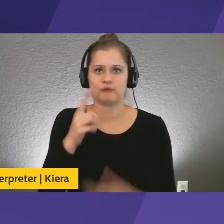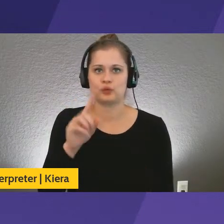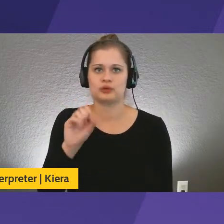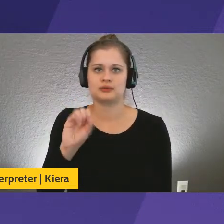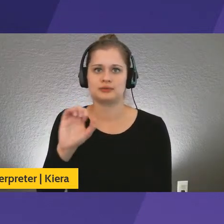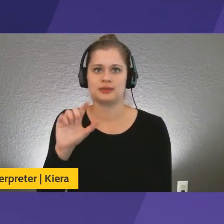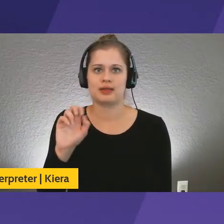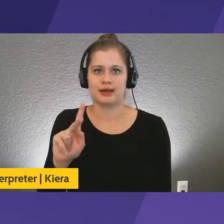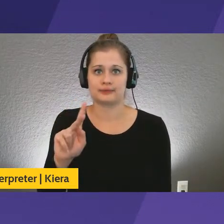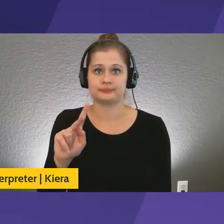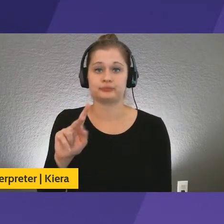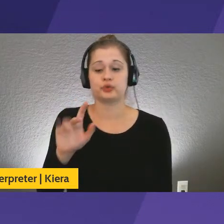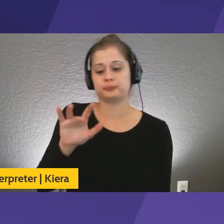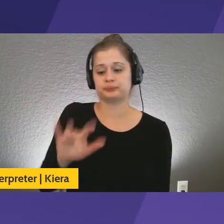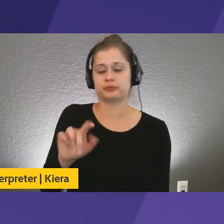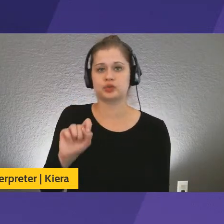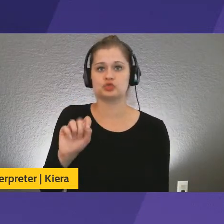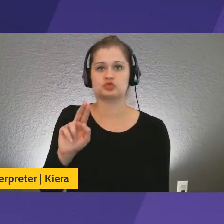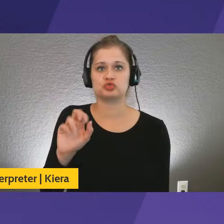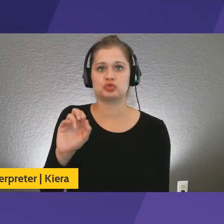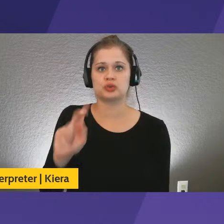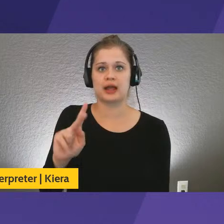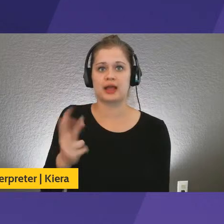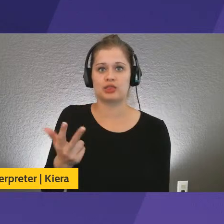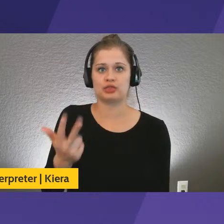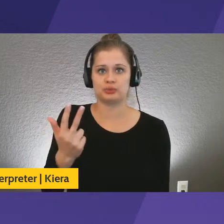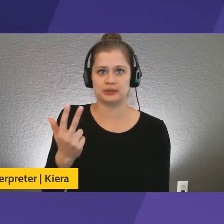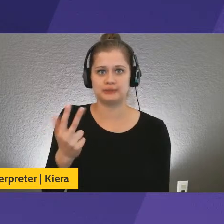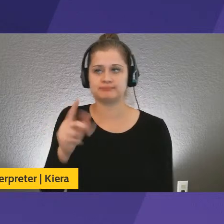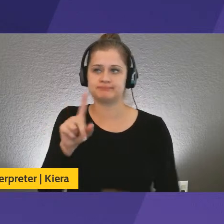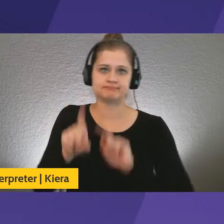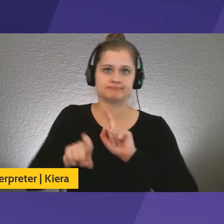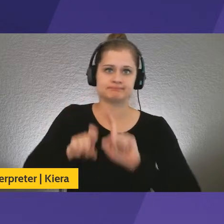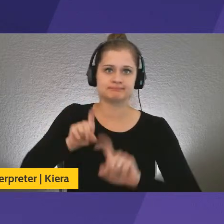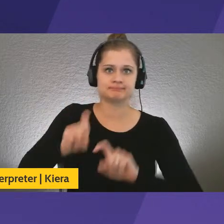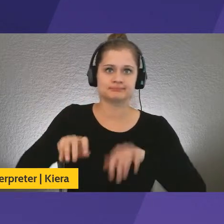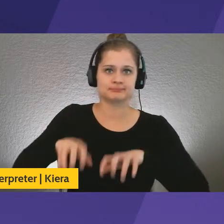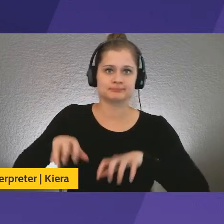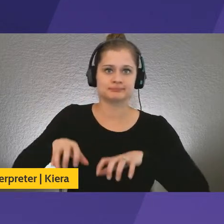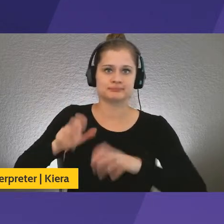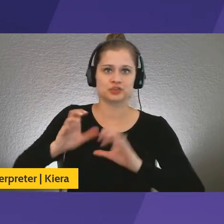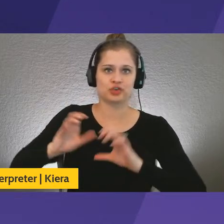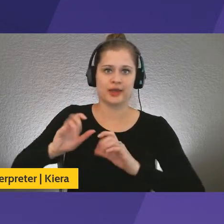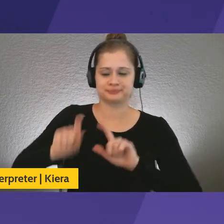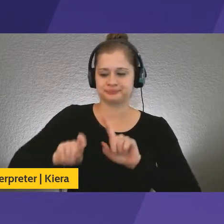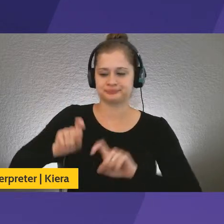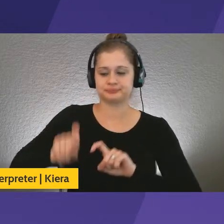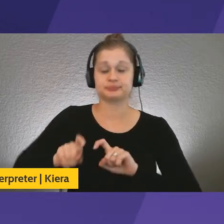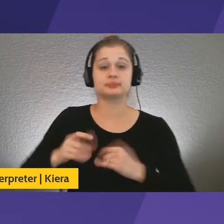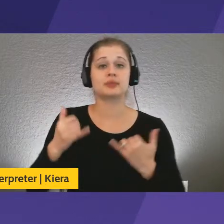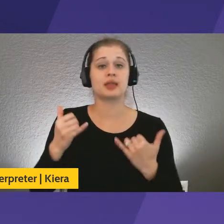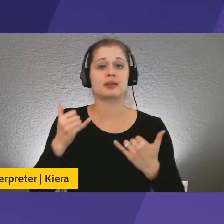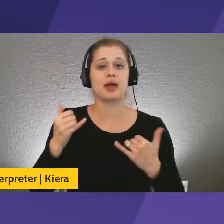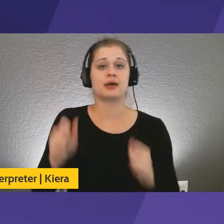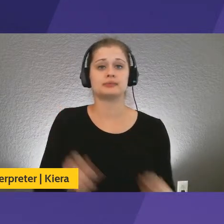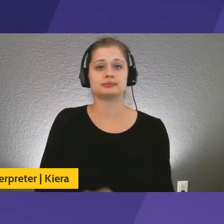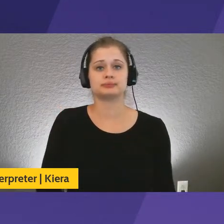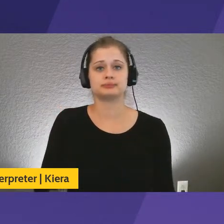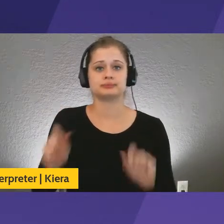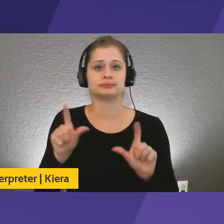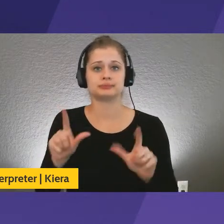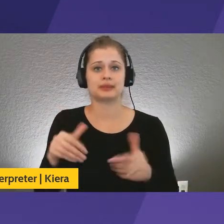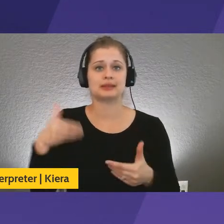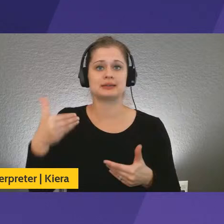will find Jannik and ask him all the questions you have. And now we will move on to the next